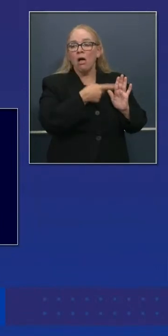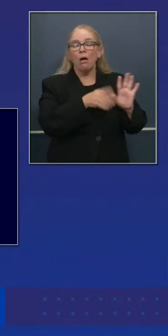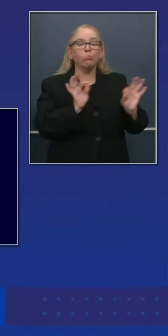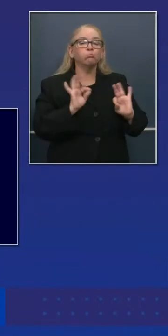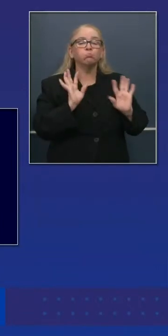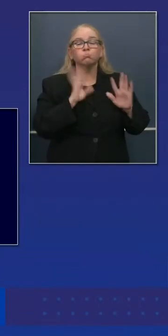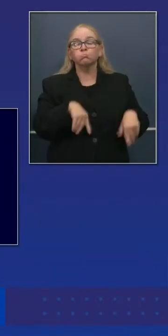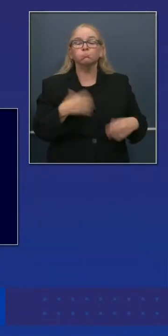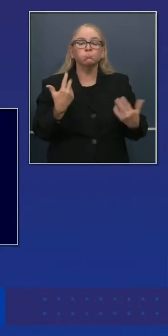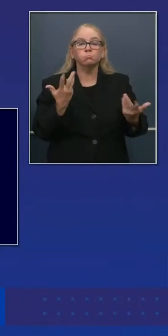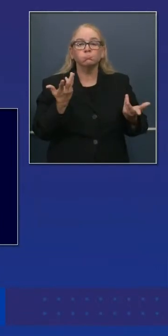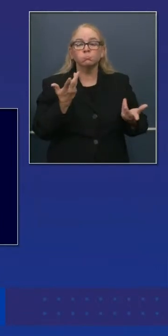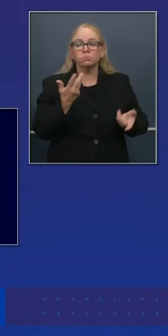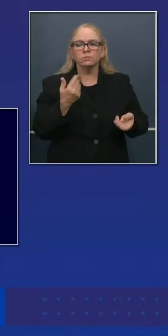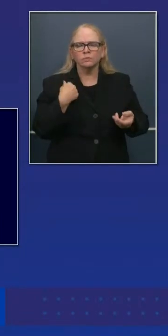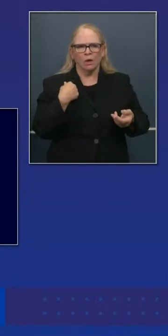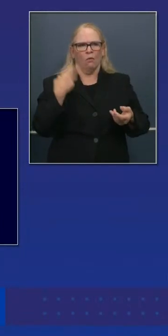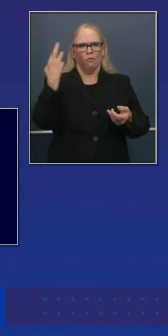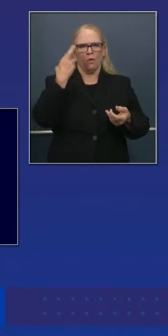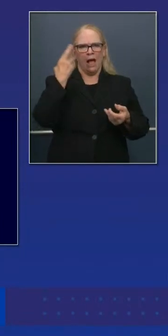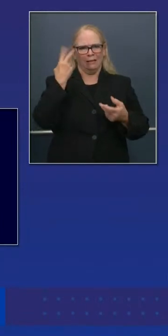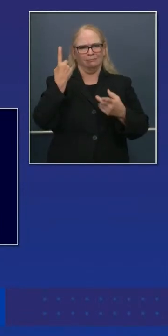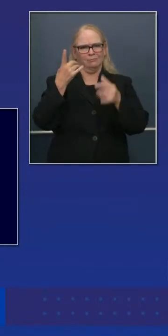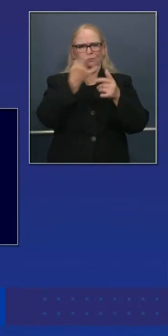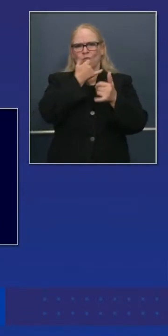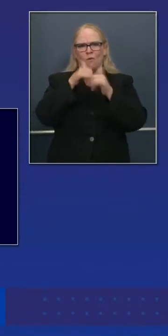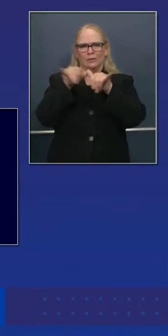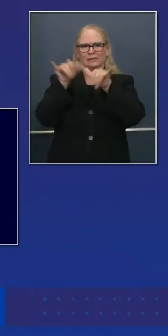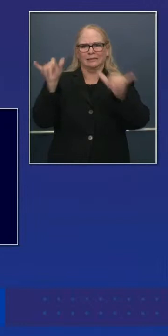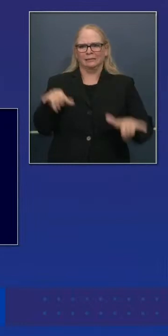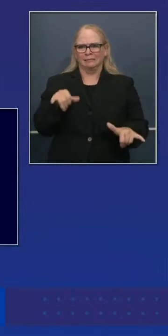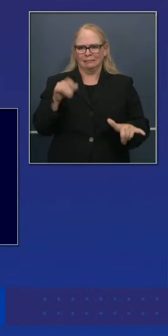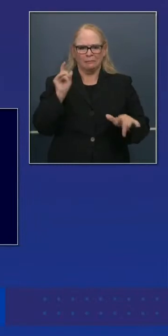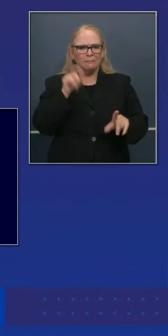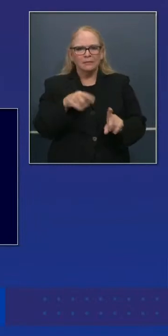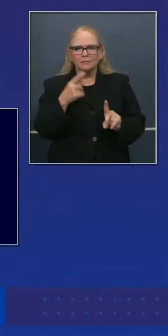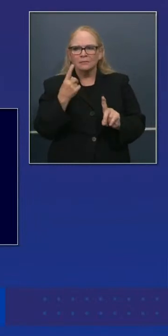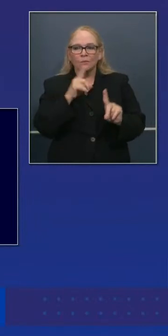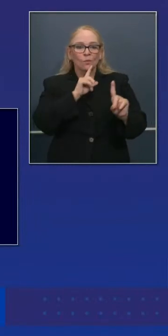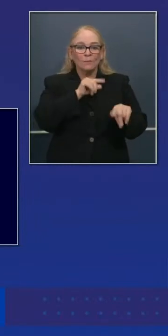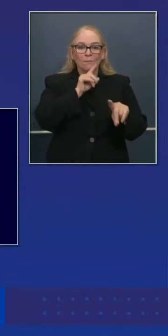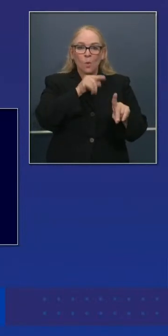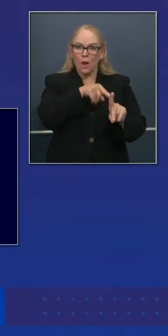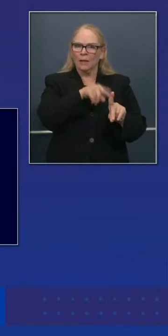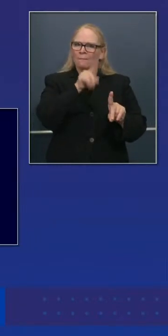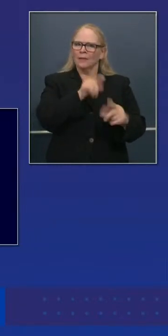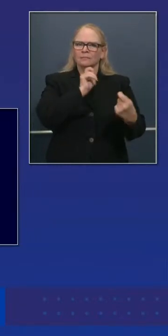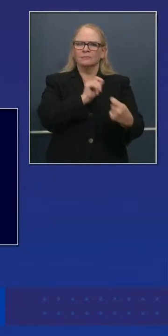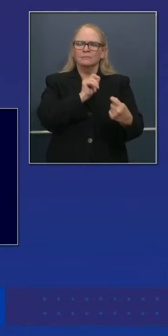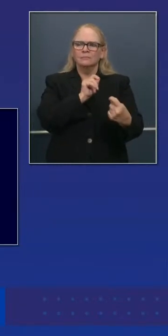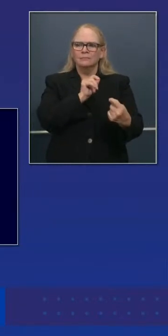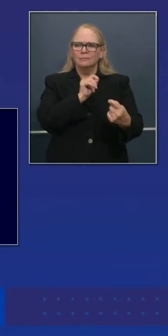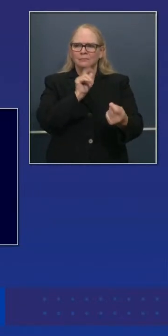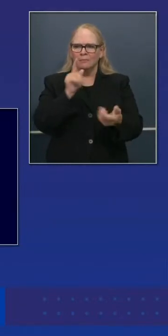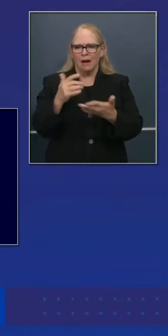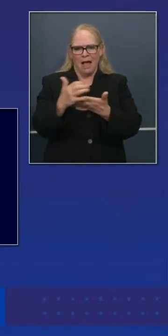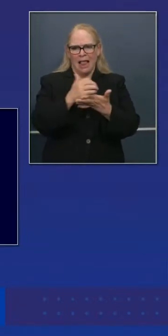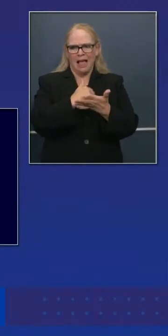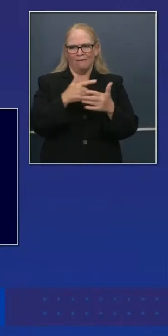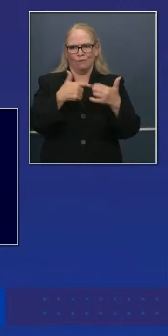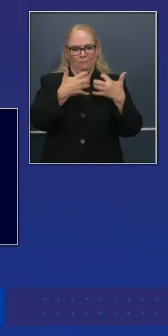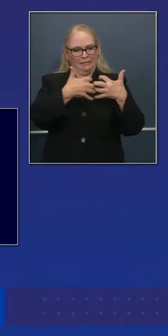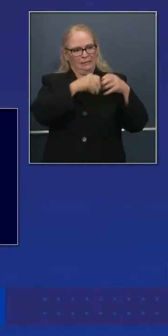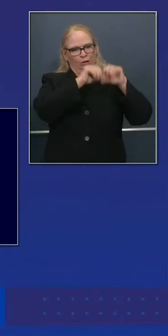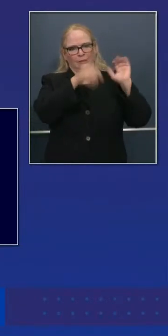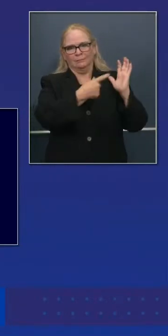information technology systems here in the state of California that are decades and decades old. Simply incapable of meeting